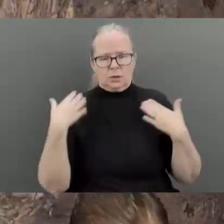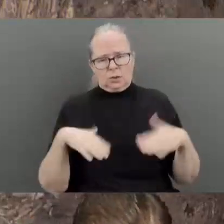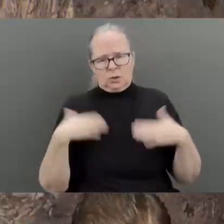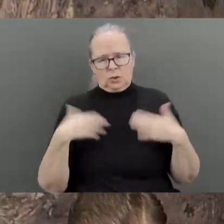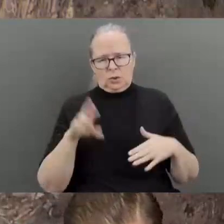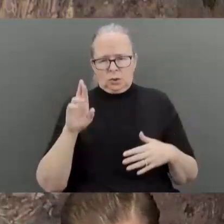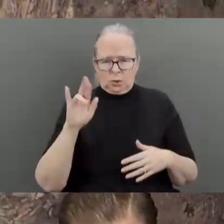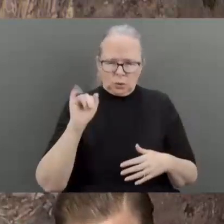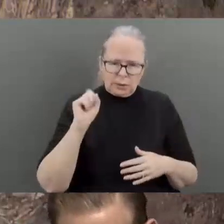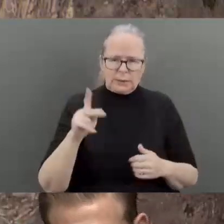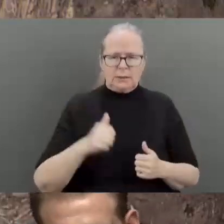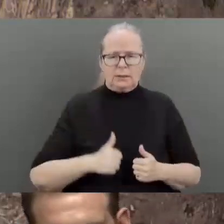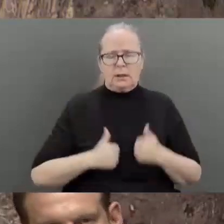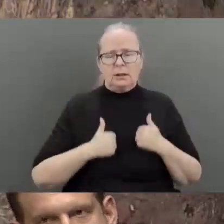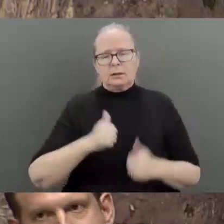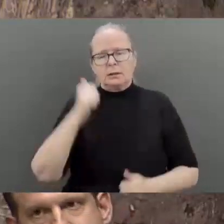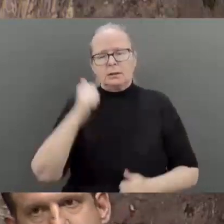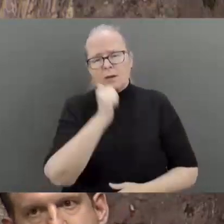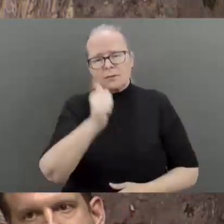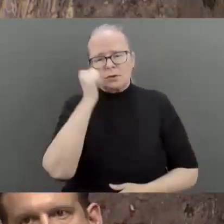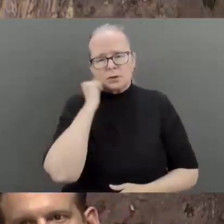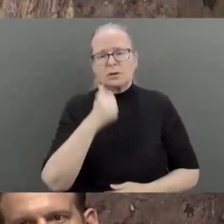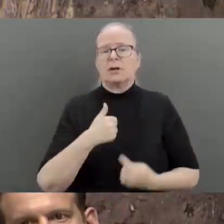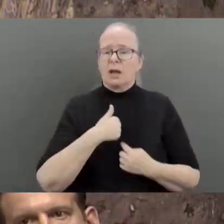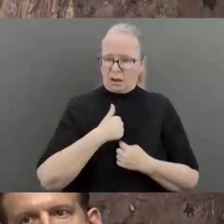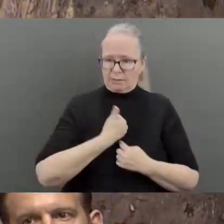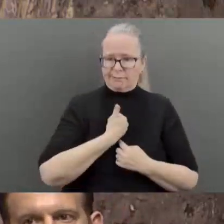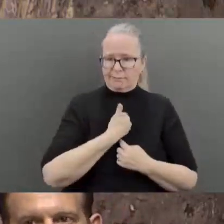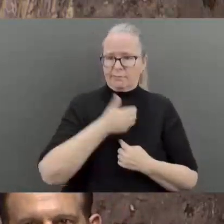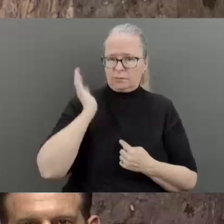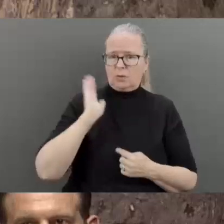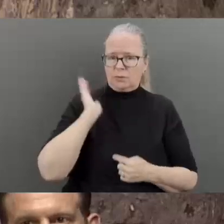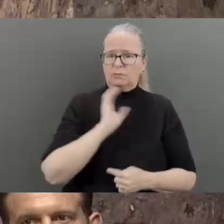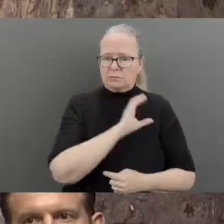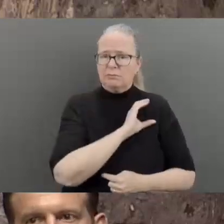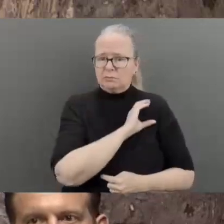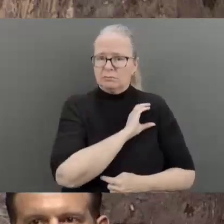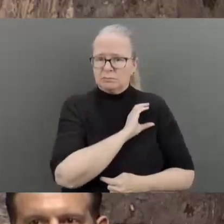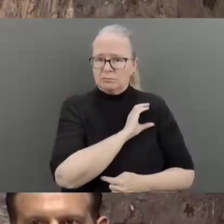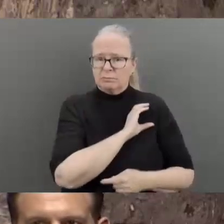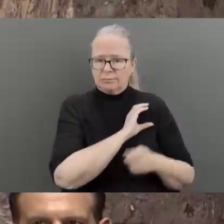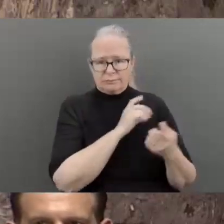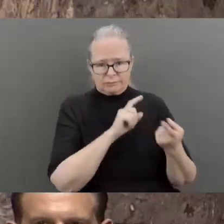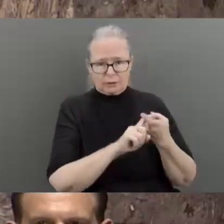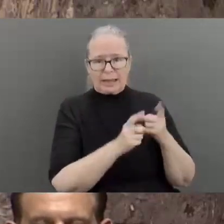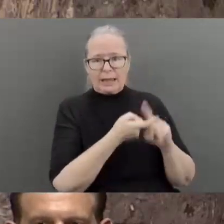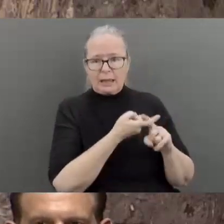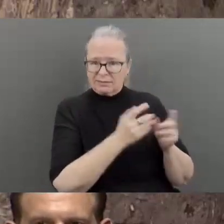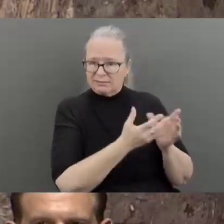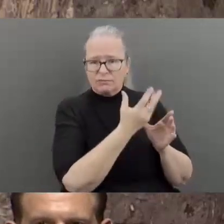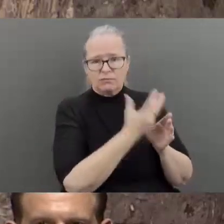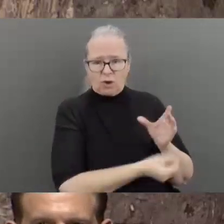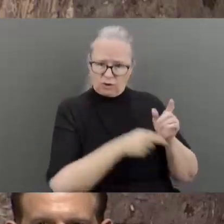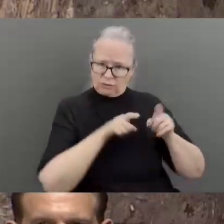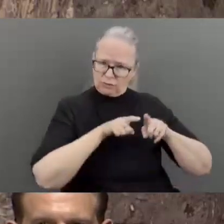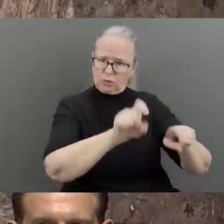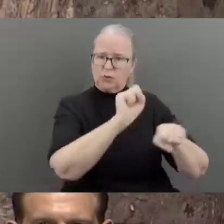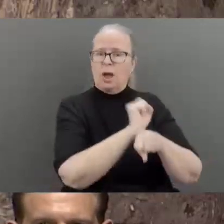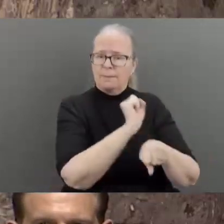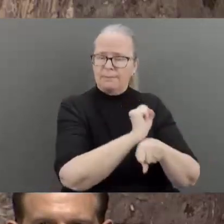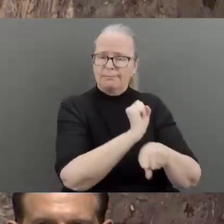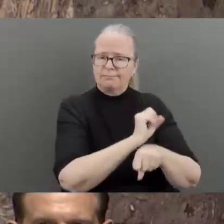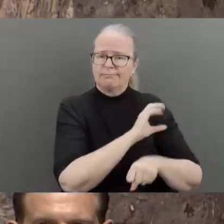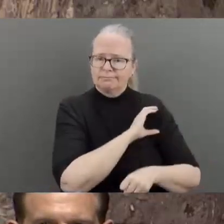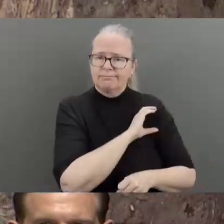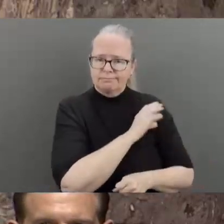officer. I've lost friends. What they need is a Premier focused on public safety and not how to sue